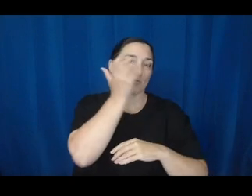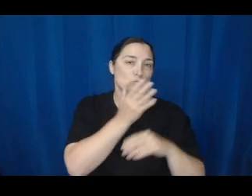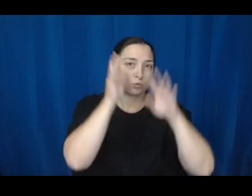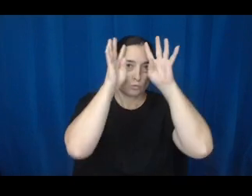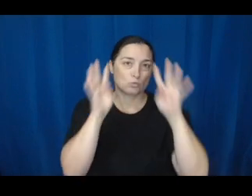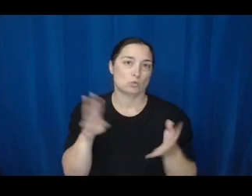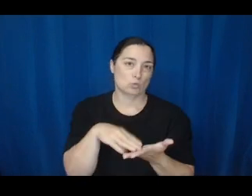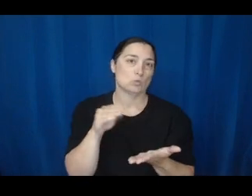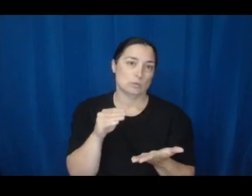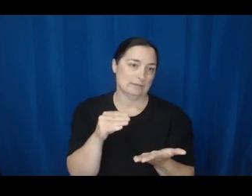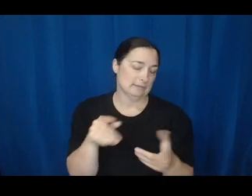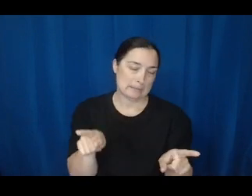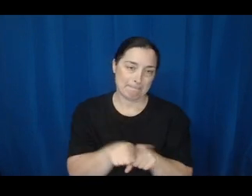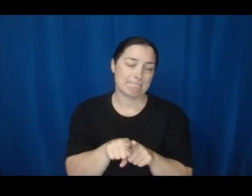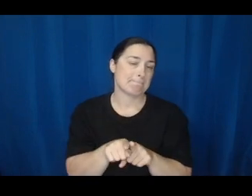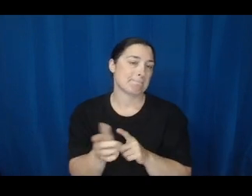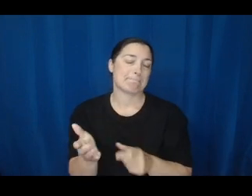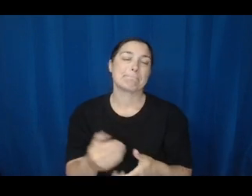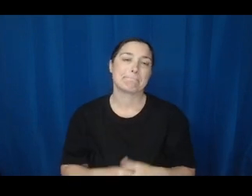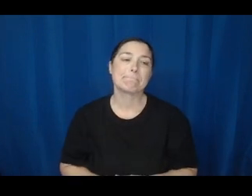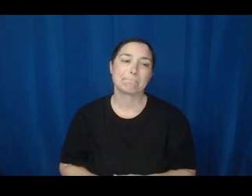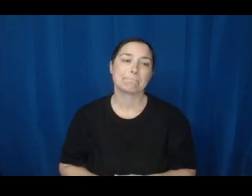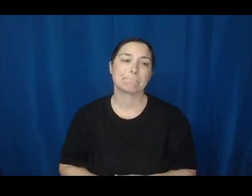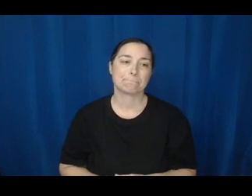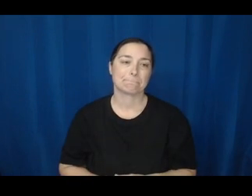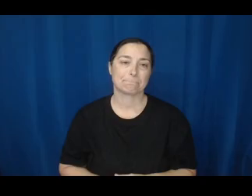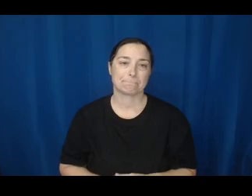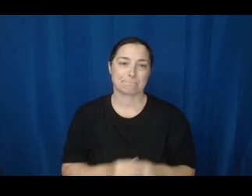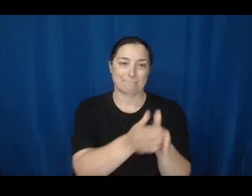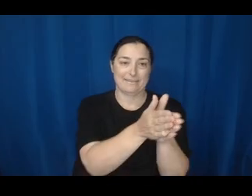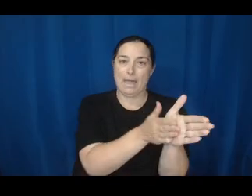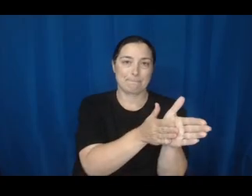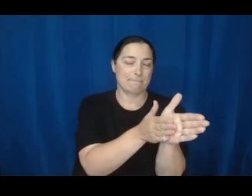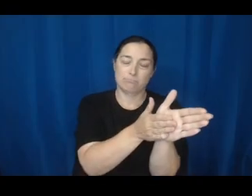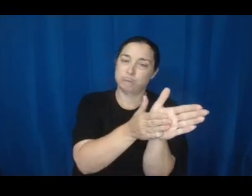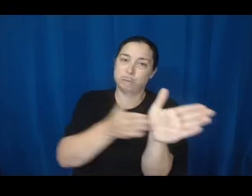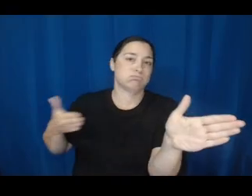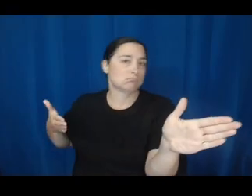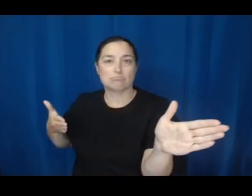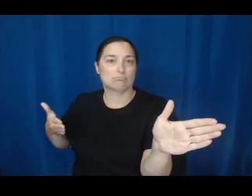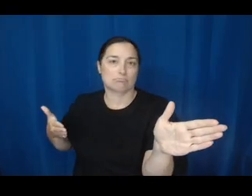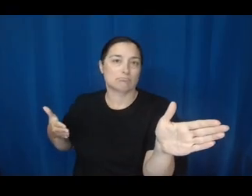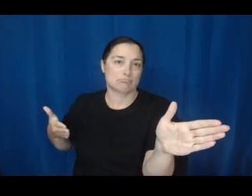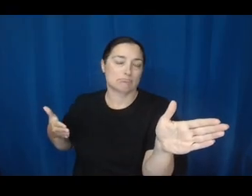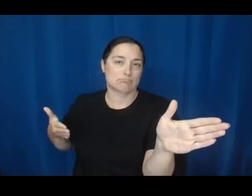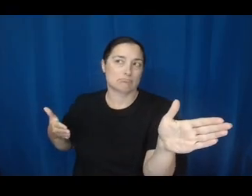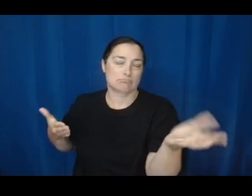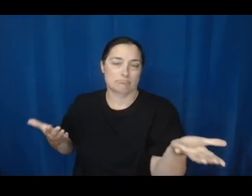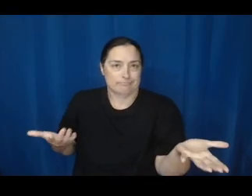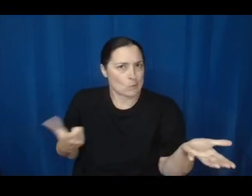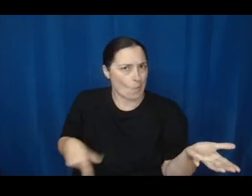saw earlier there. This gap is just getting wider. So why is this? I'm going to